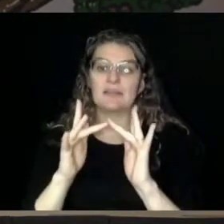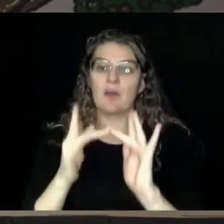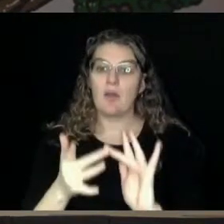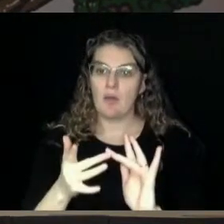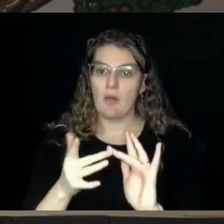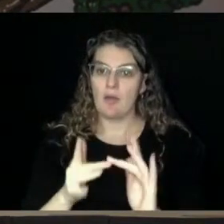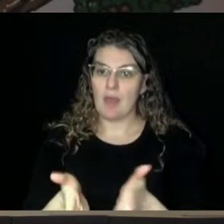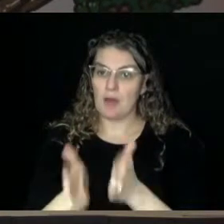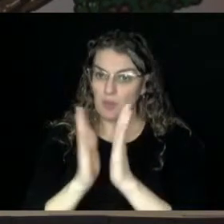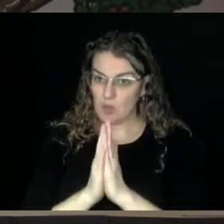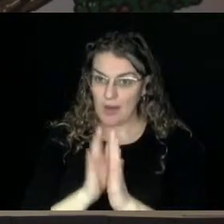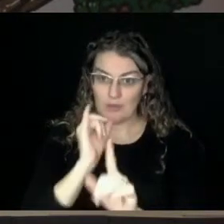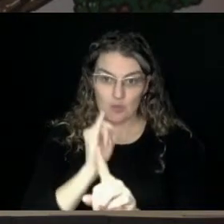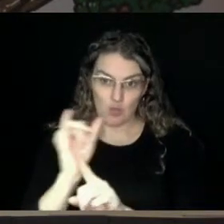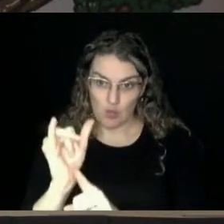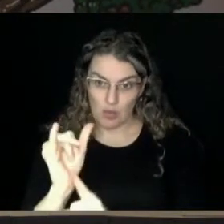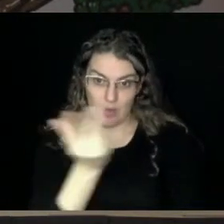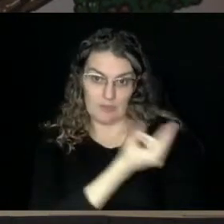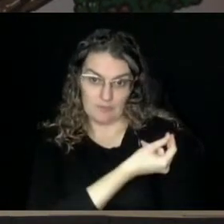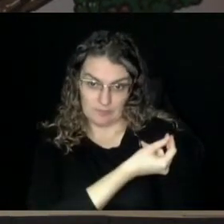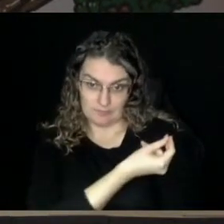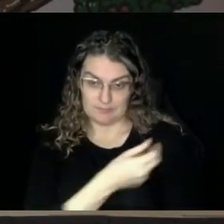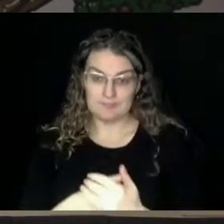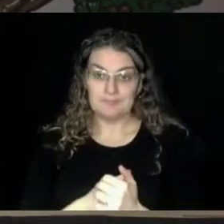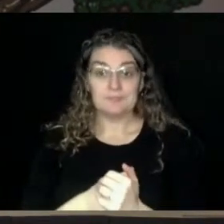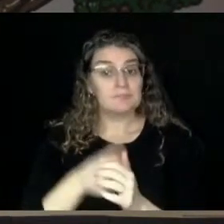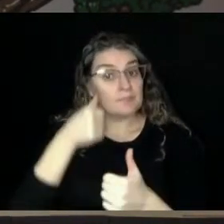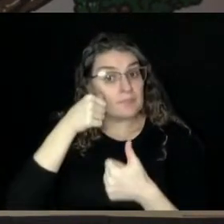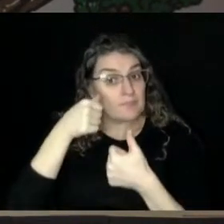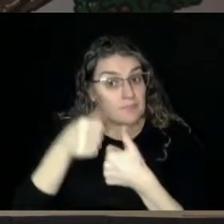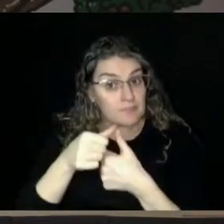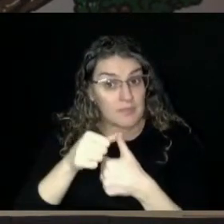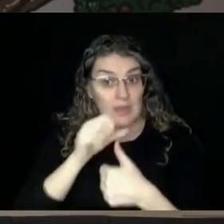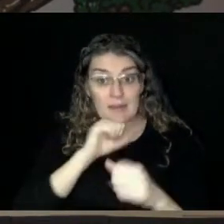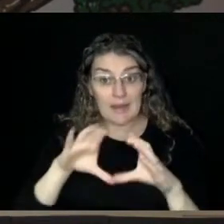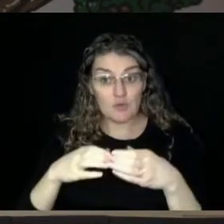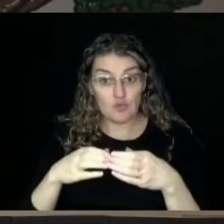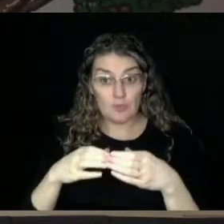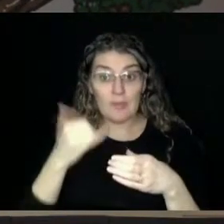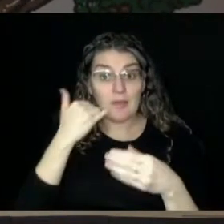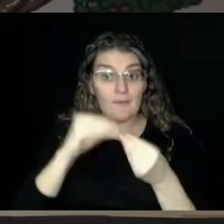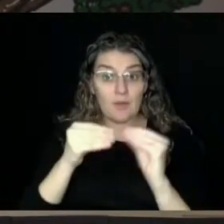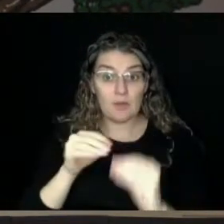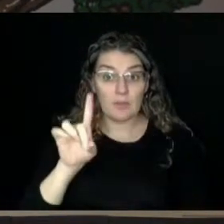back. A reminder to this age group that the phone number to call is